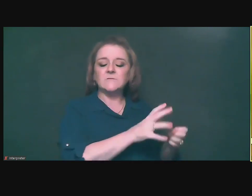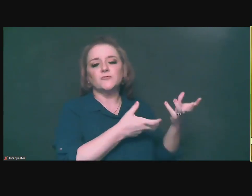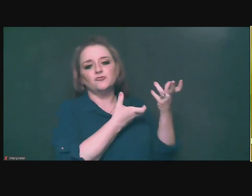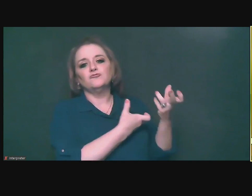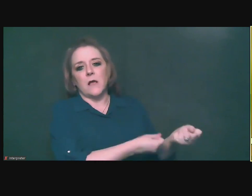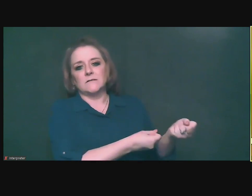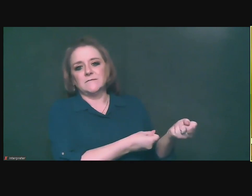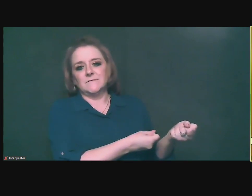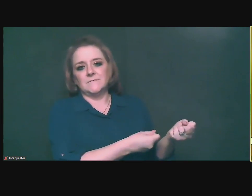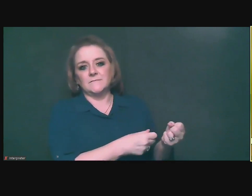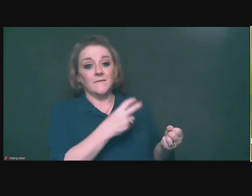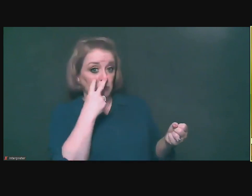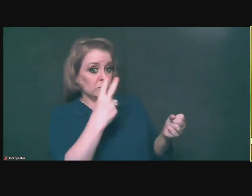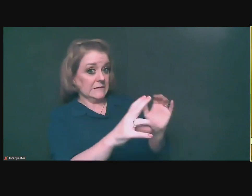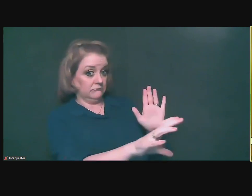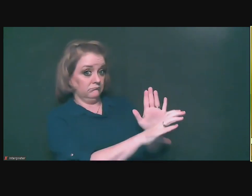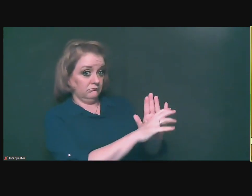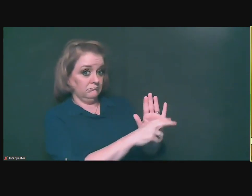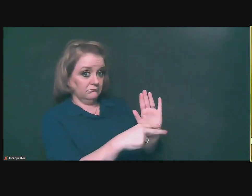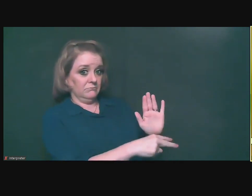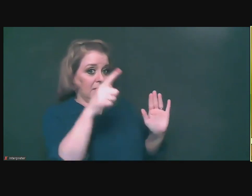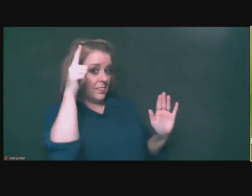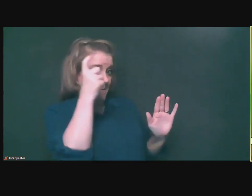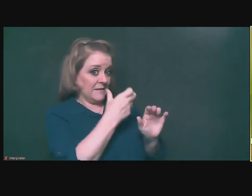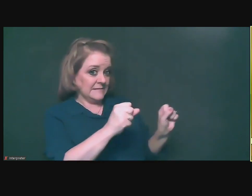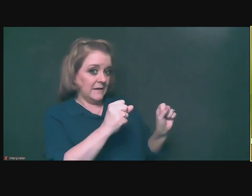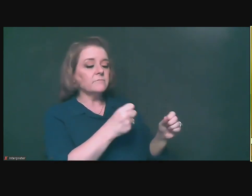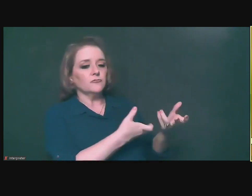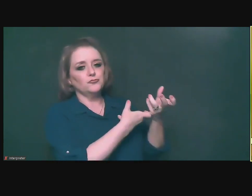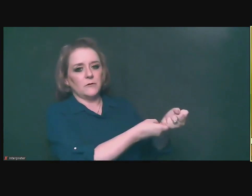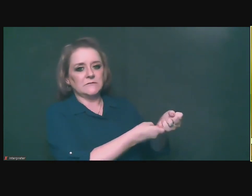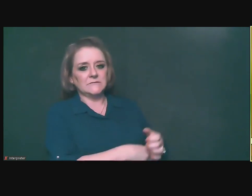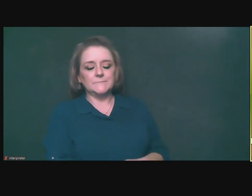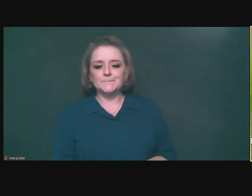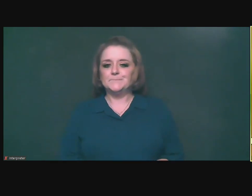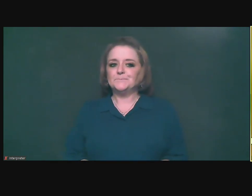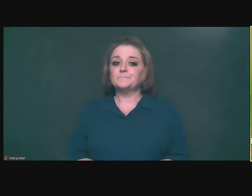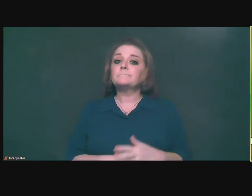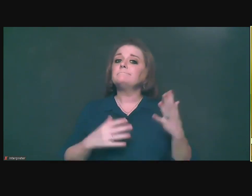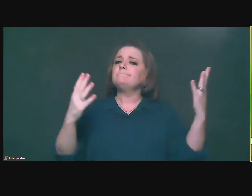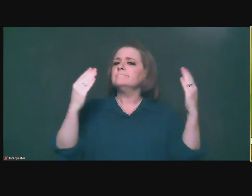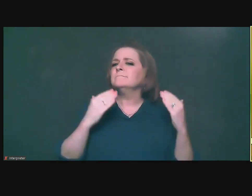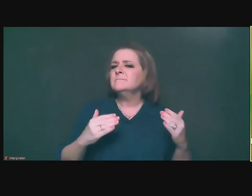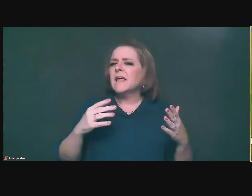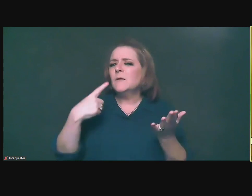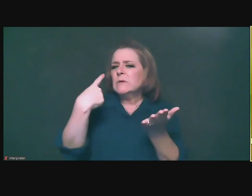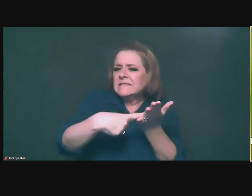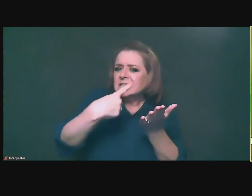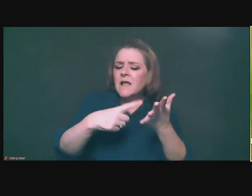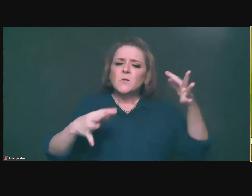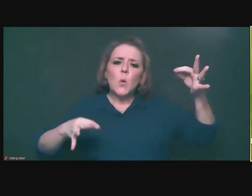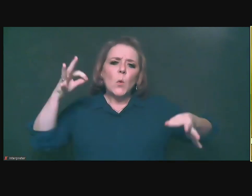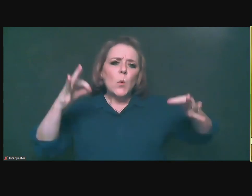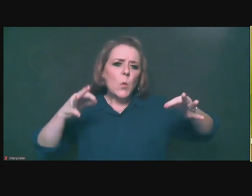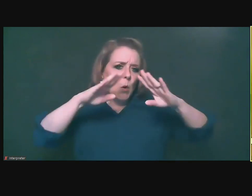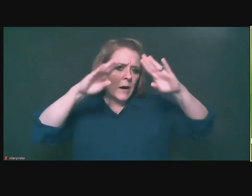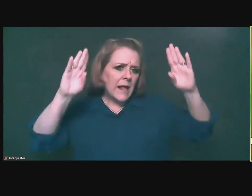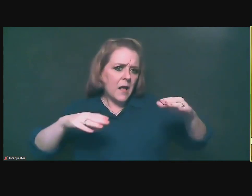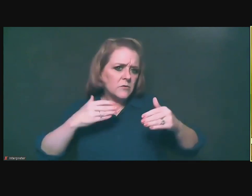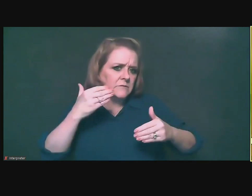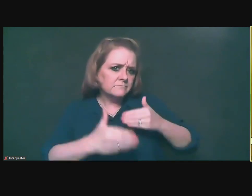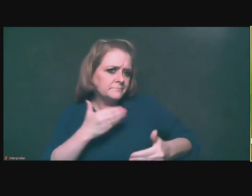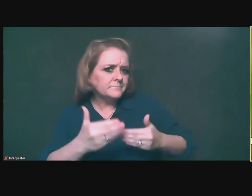decal. I want to talk about courthouse procedures. A lot of folks have